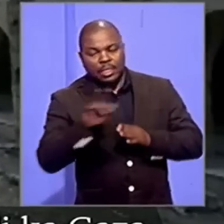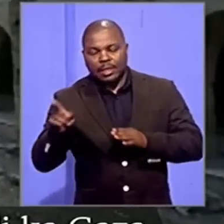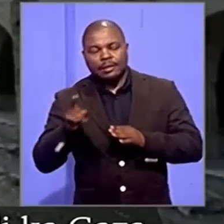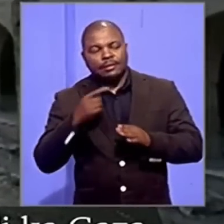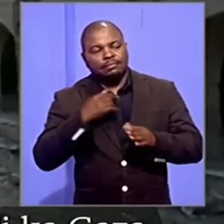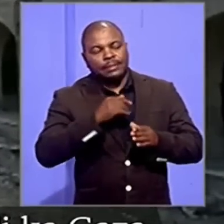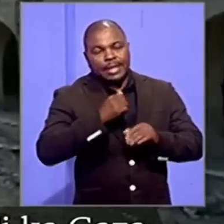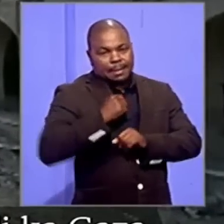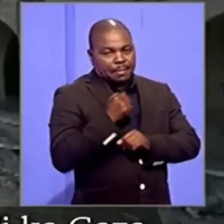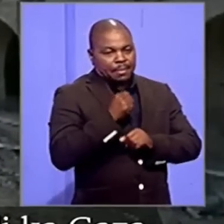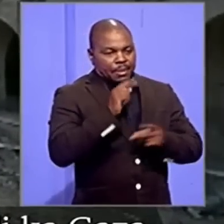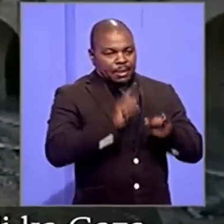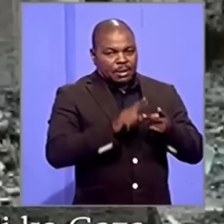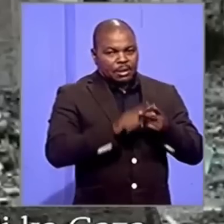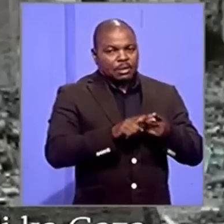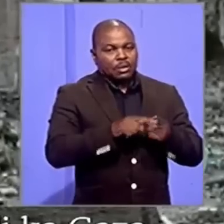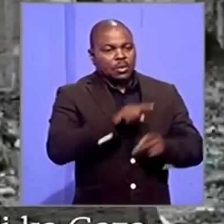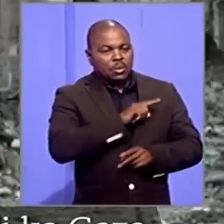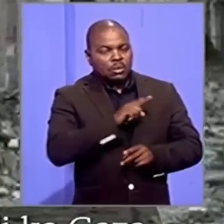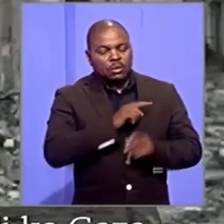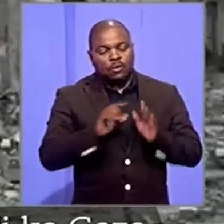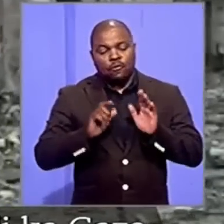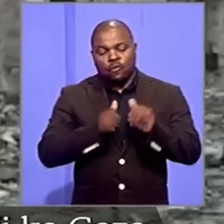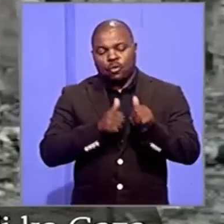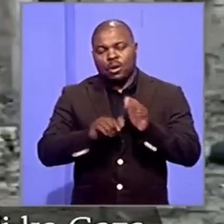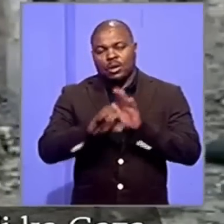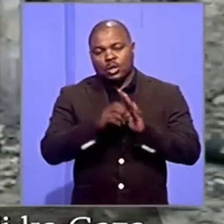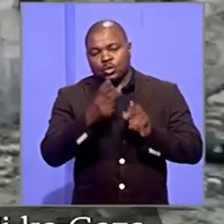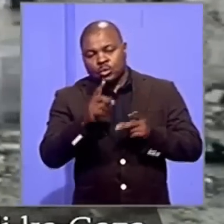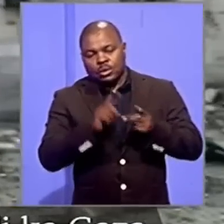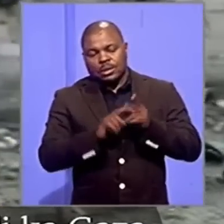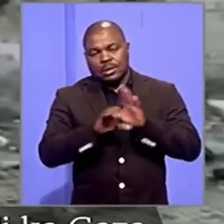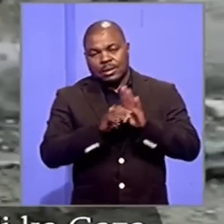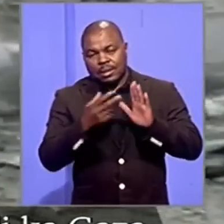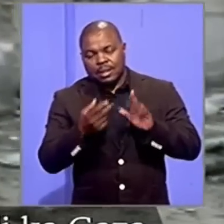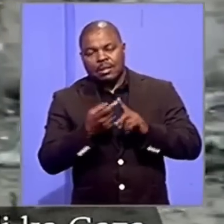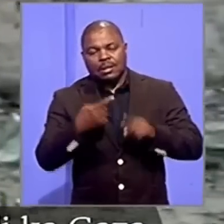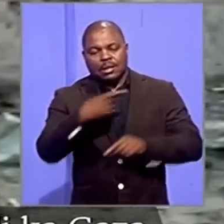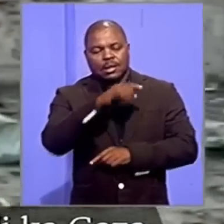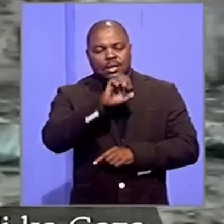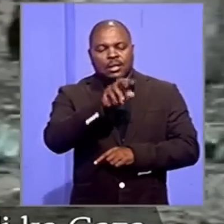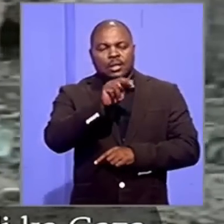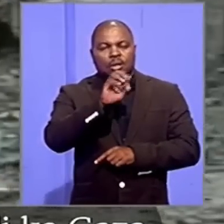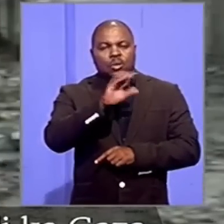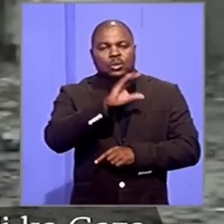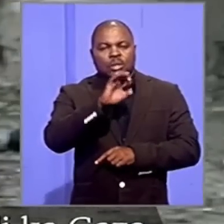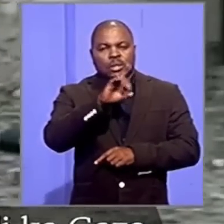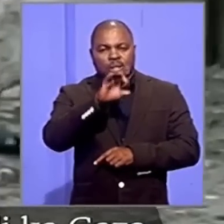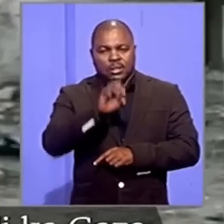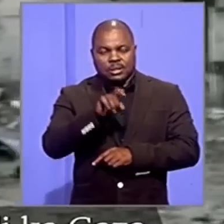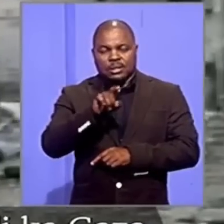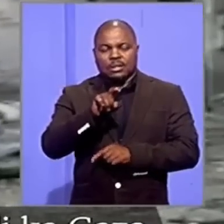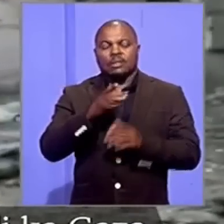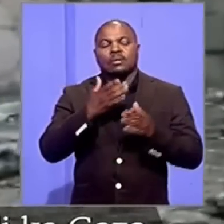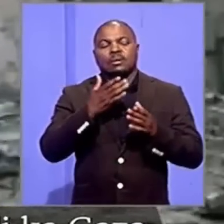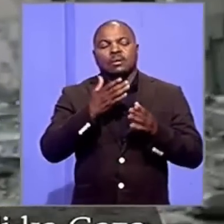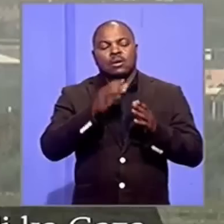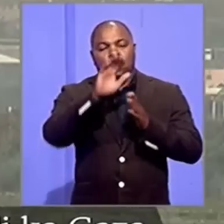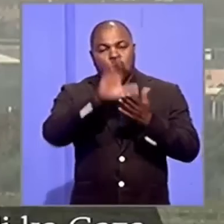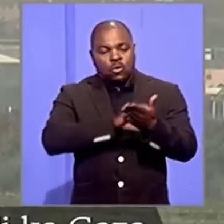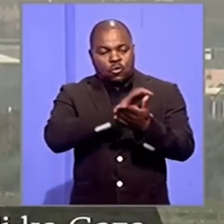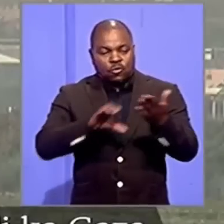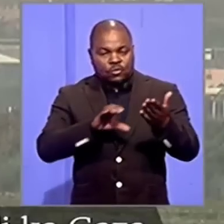allegations of acts within the scope of Article 2 and Article 3 of the Genocide Convention against members of the Palestinian group in the